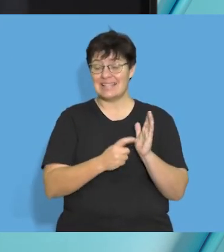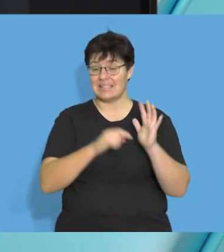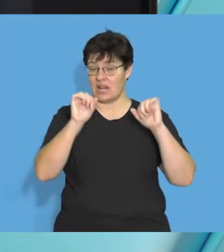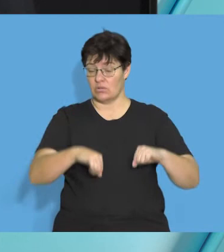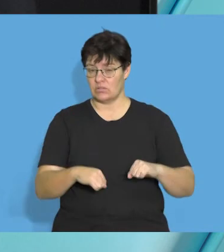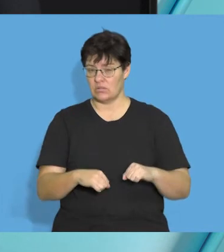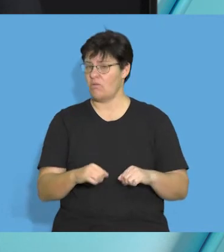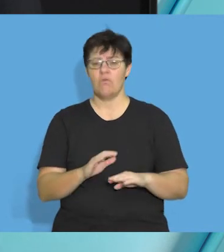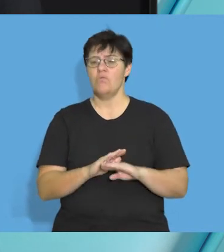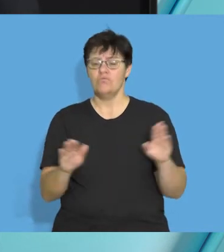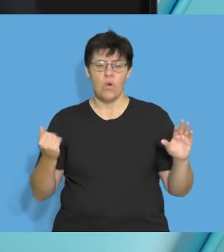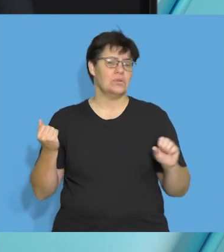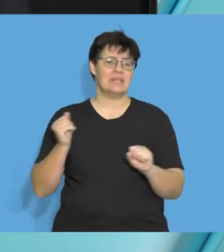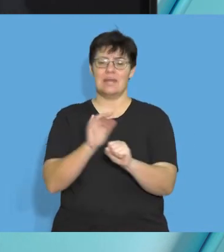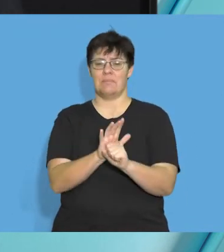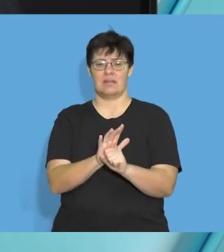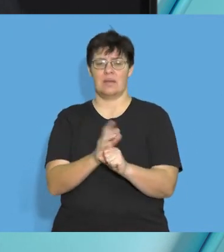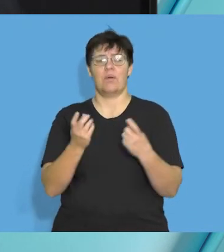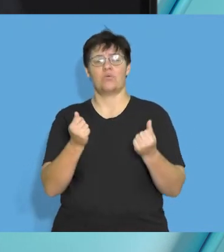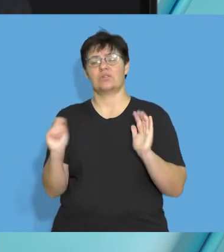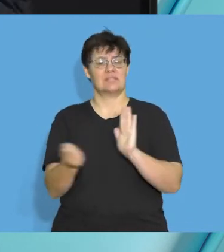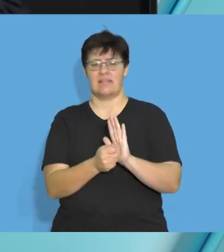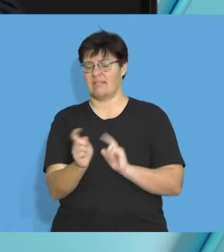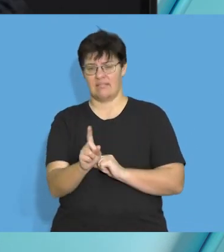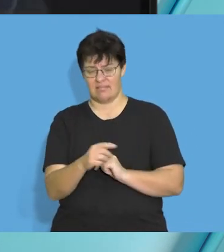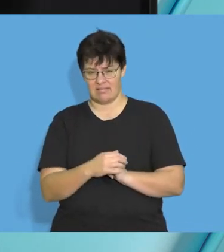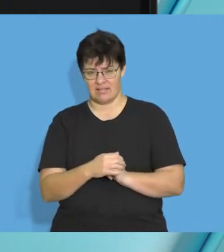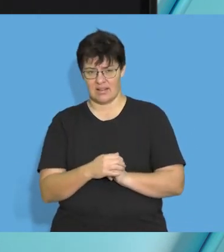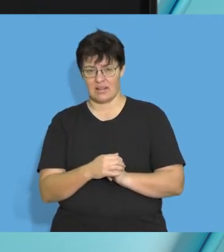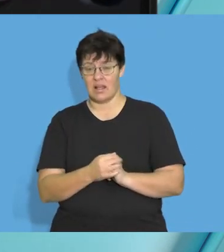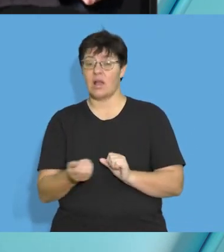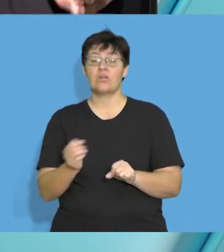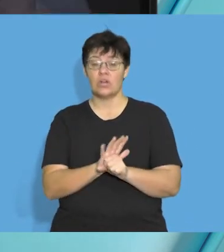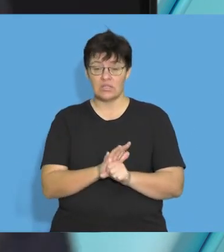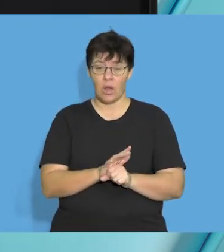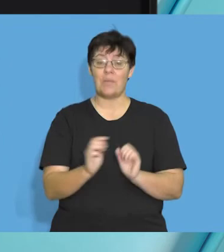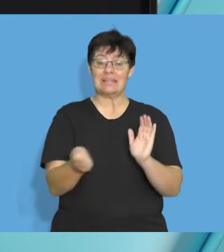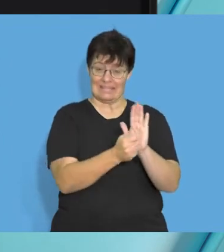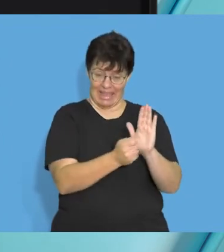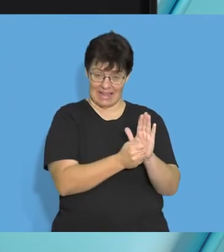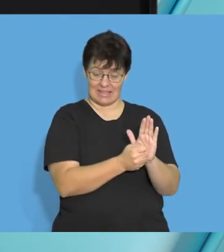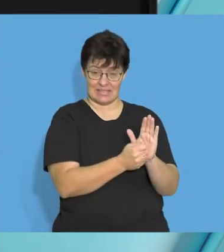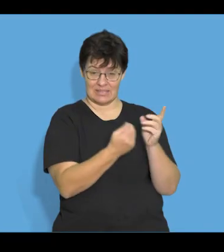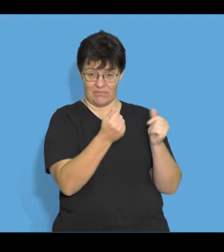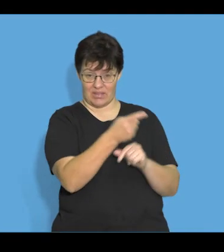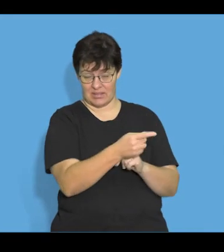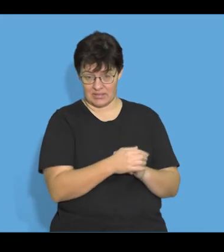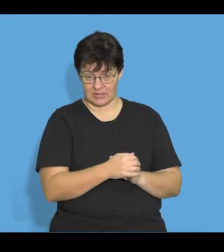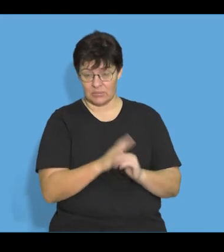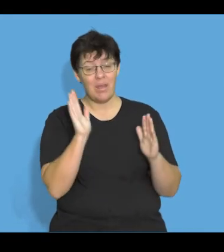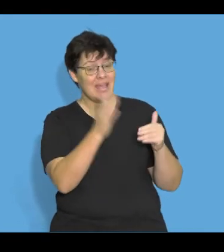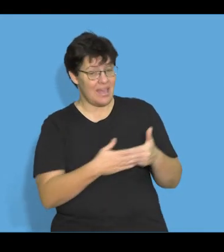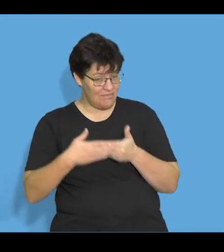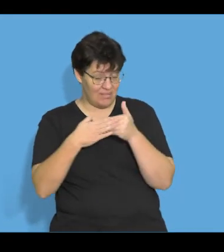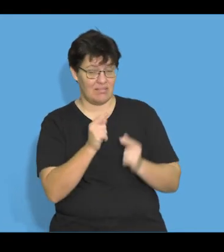going to impact on my cost of sales. It's going to impact on my sales figure. So therefore, be careful. Don't